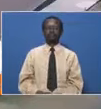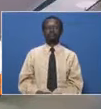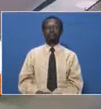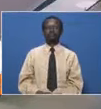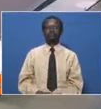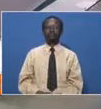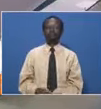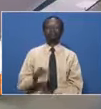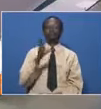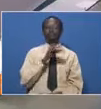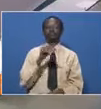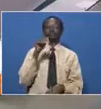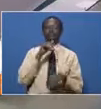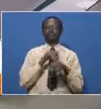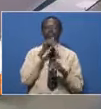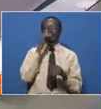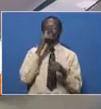And then all he needs is a little bit of a top-up. No.